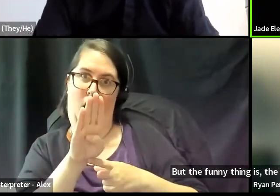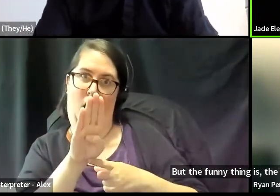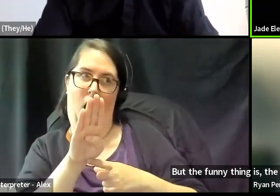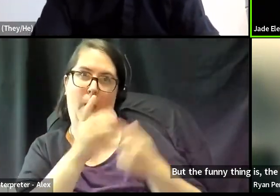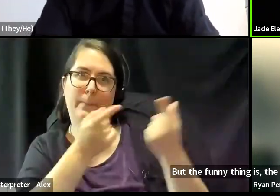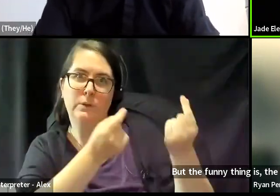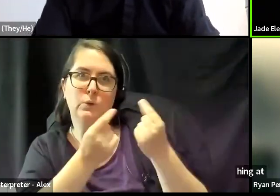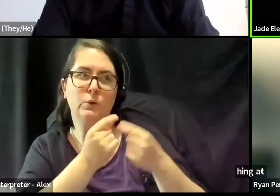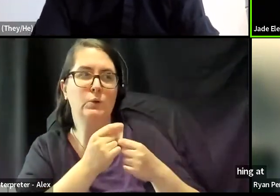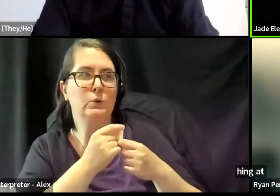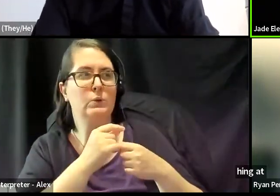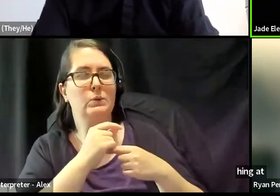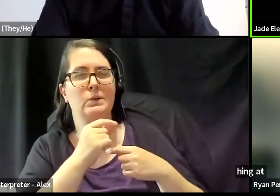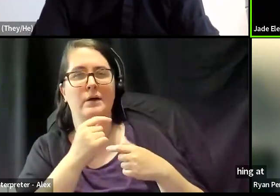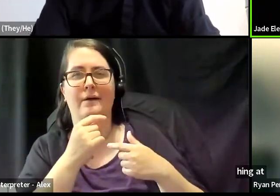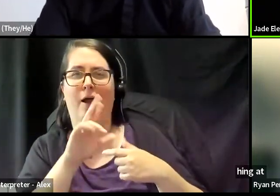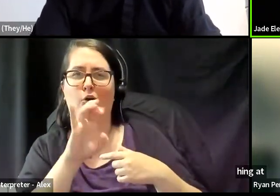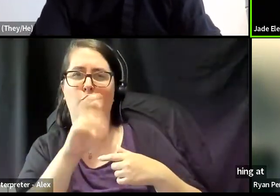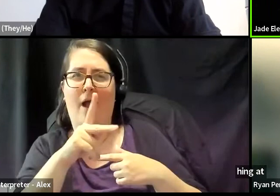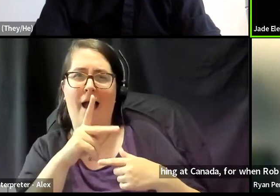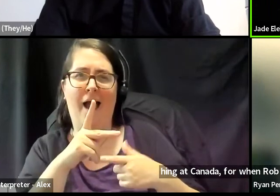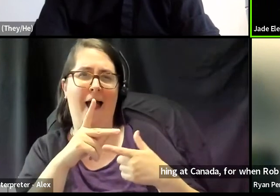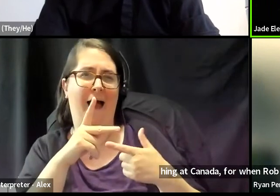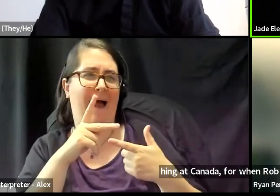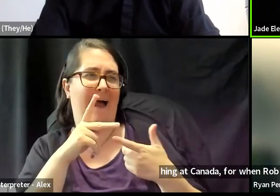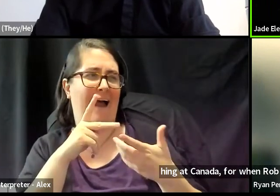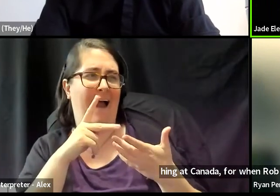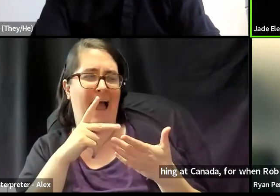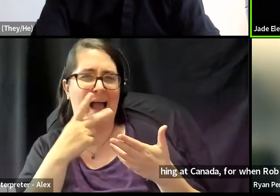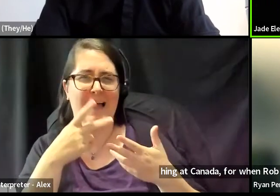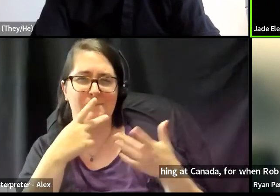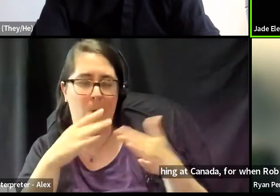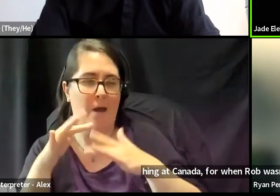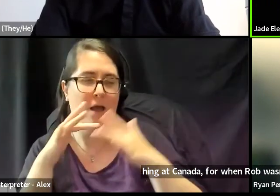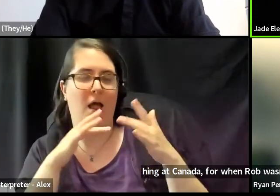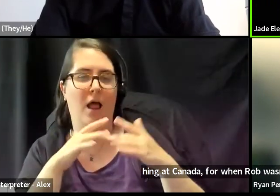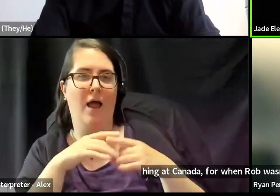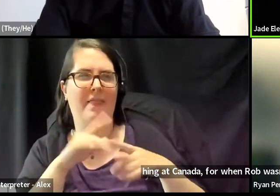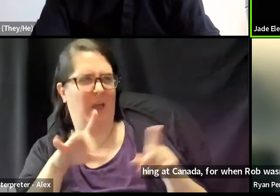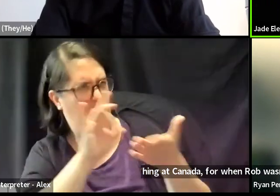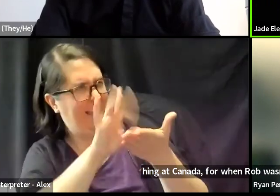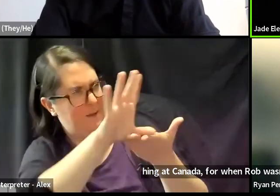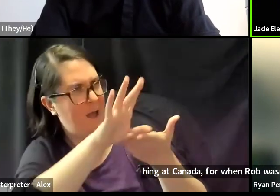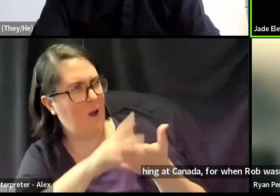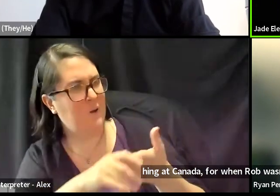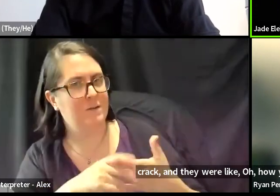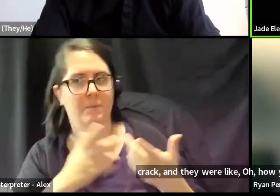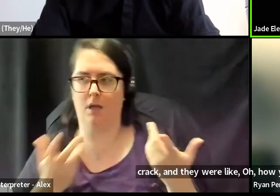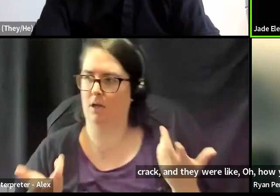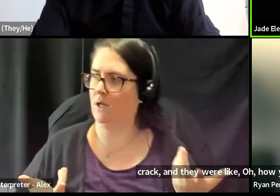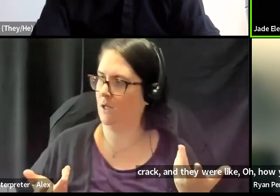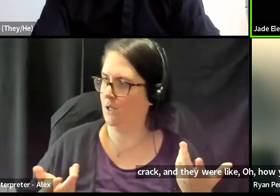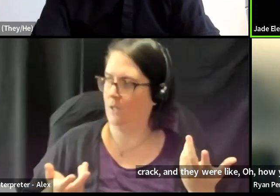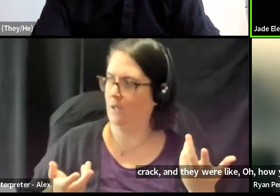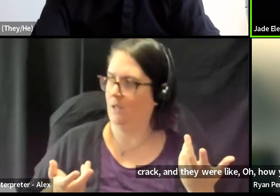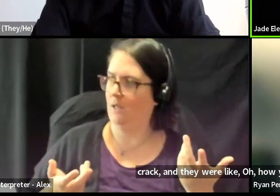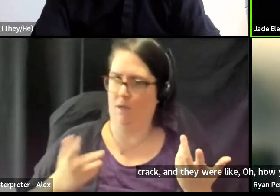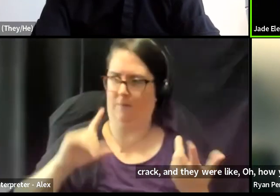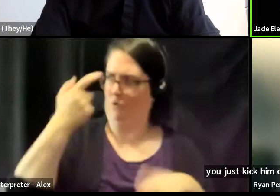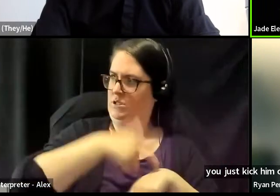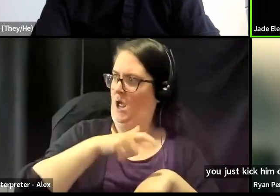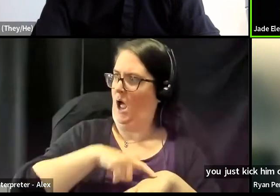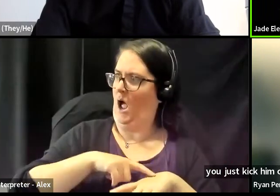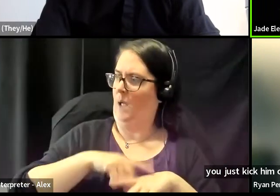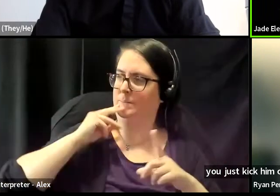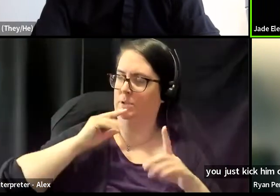office and smoking crack. And they were like, oh, how, you know, why don't you just kick him out? Because that had never happened before. So they had to